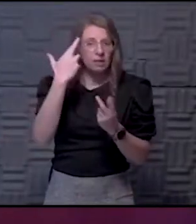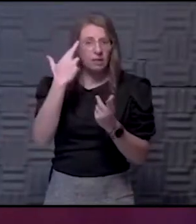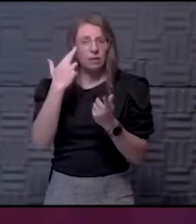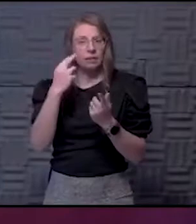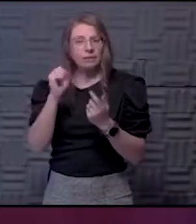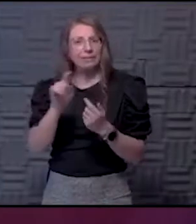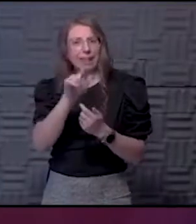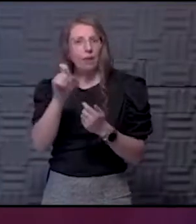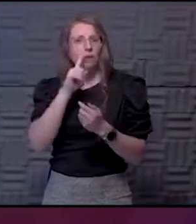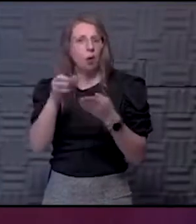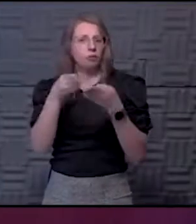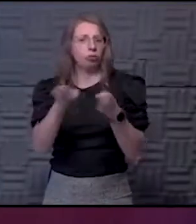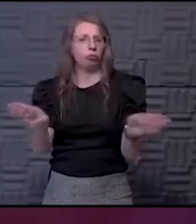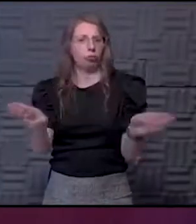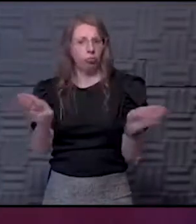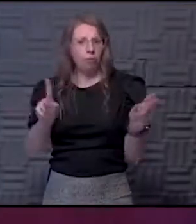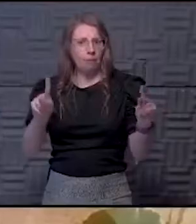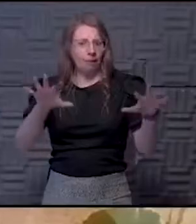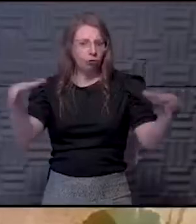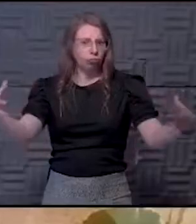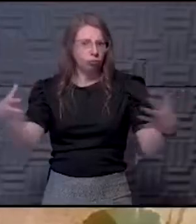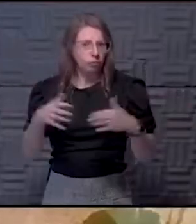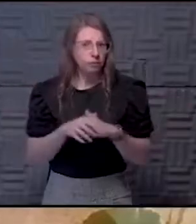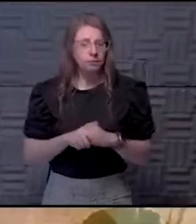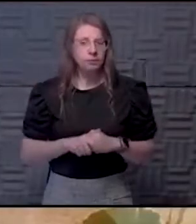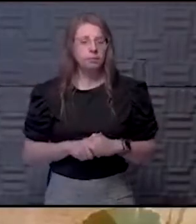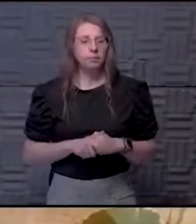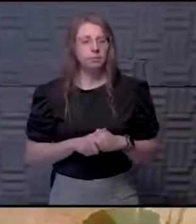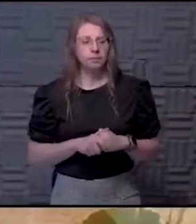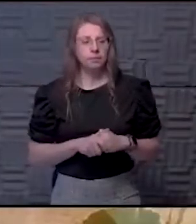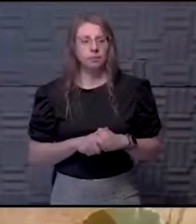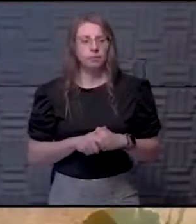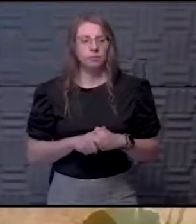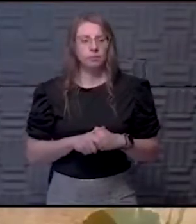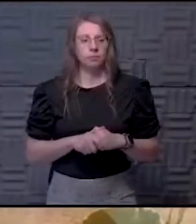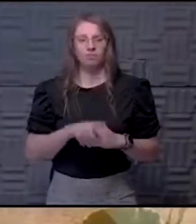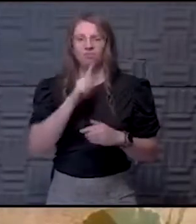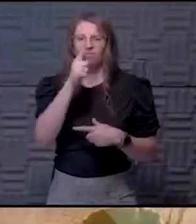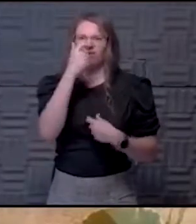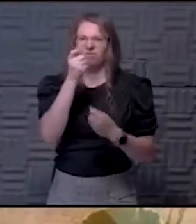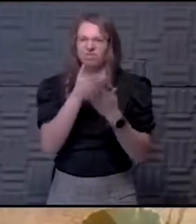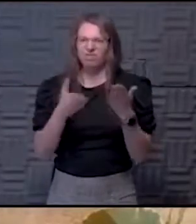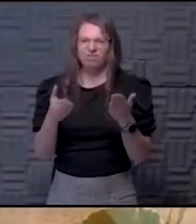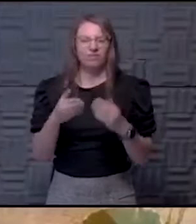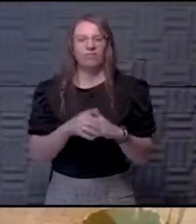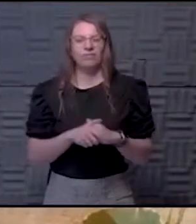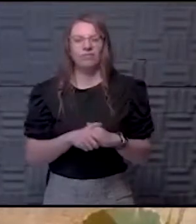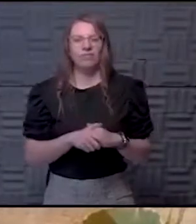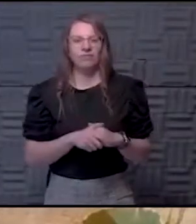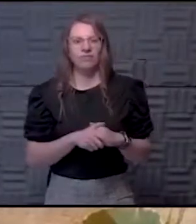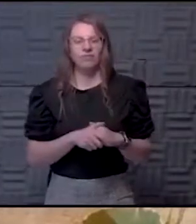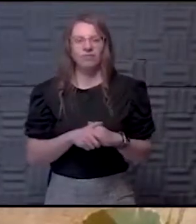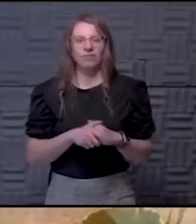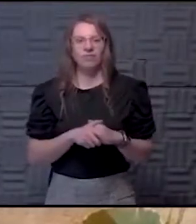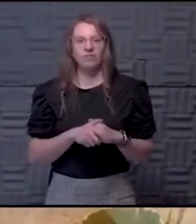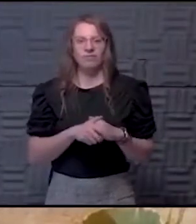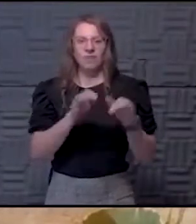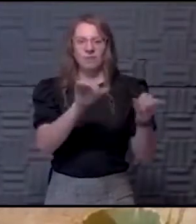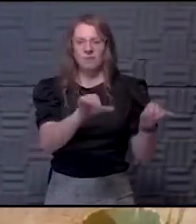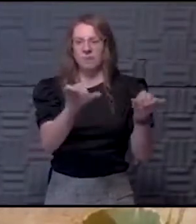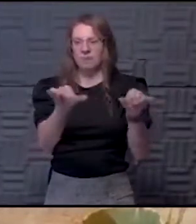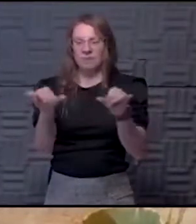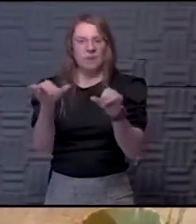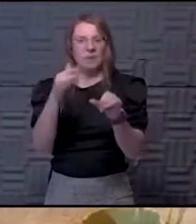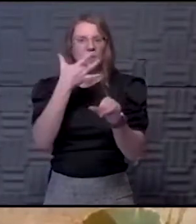in the general population? Well, the really interesting thing is we don't necessarily hold to the same